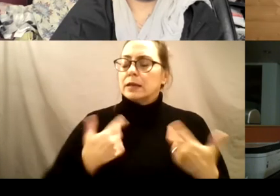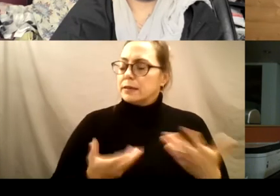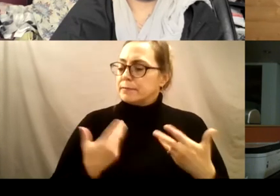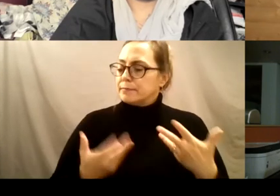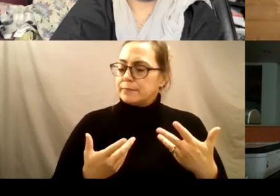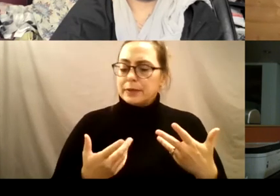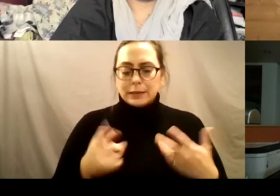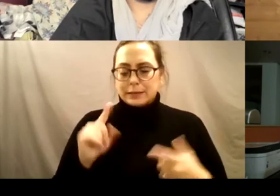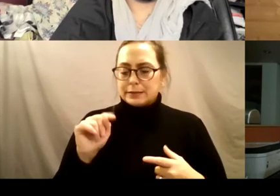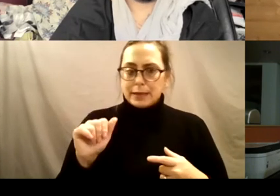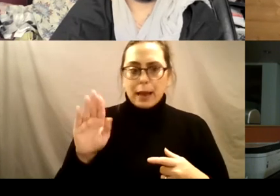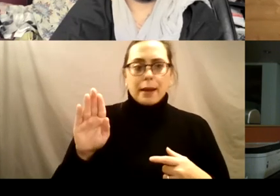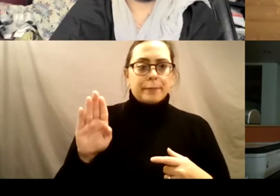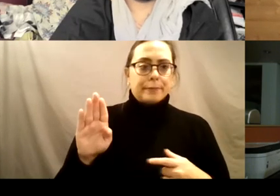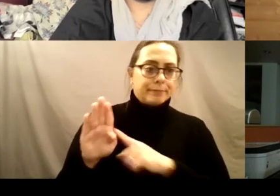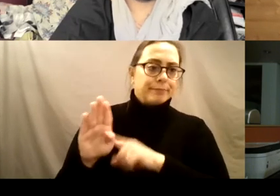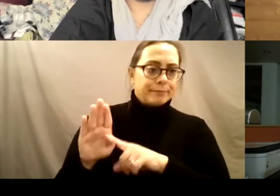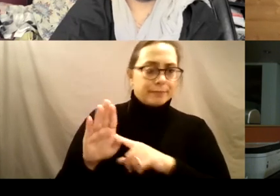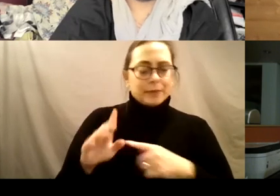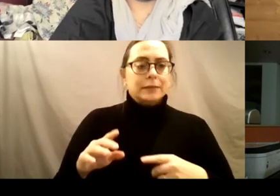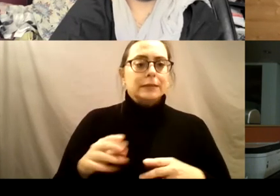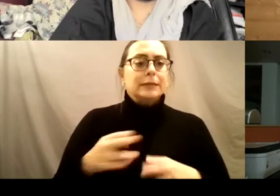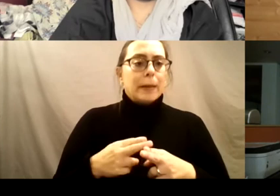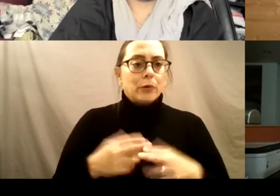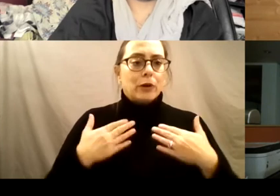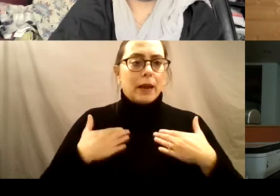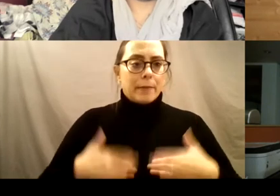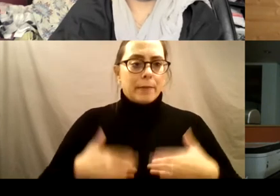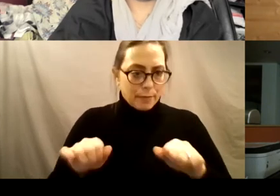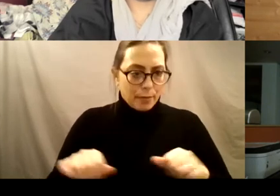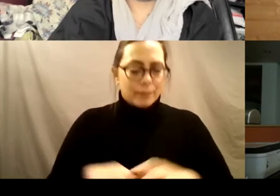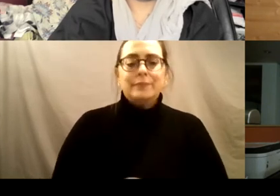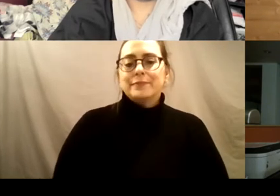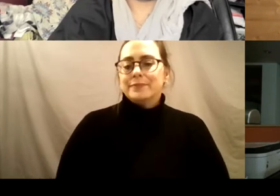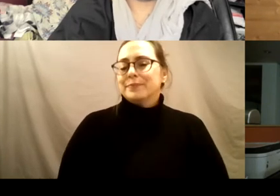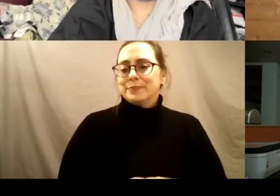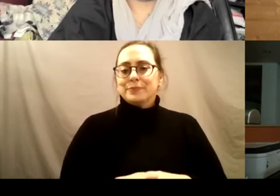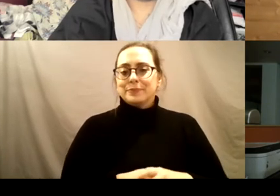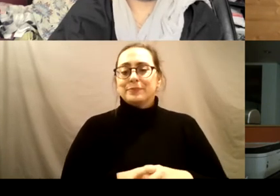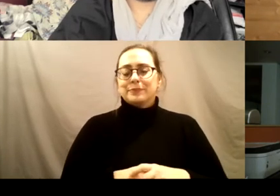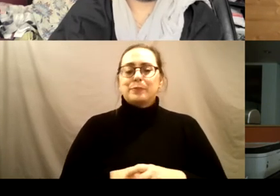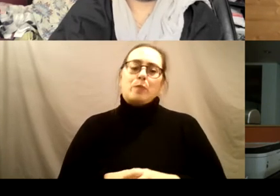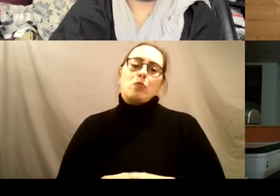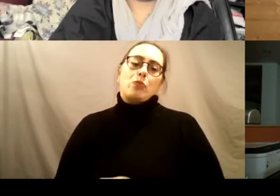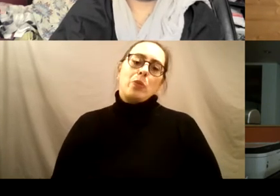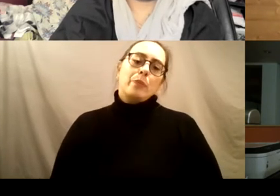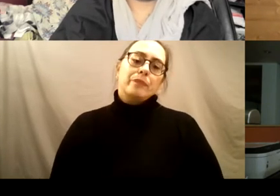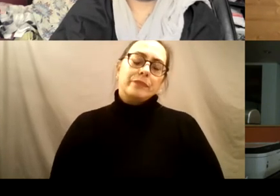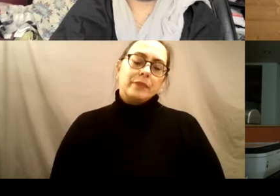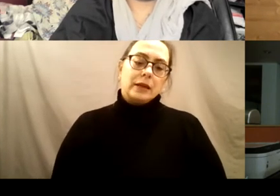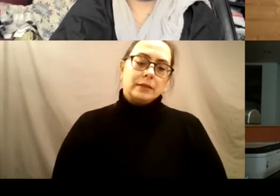of tabs anyway. And so I just wanted to bring out that one thing. But I also wanted to know about when I was